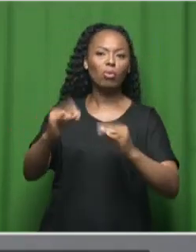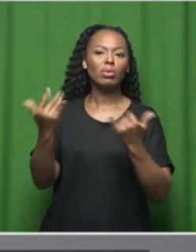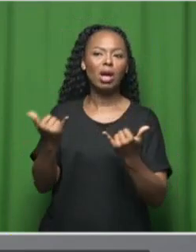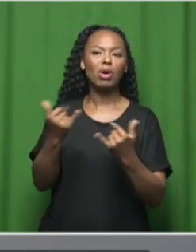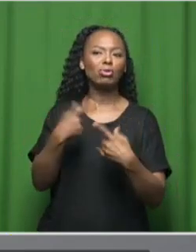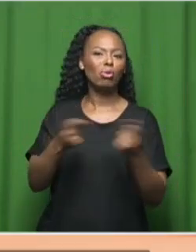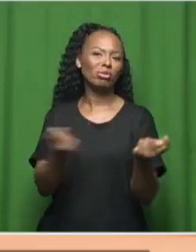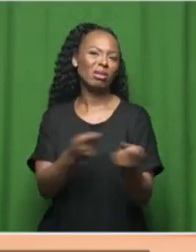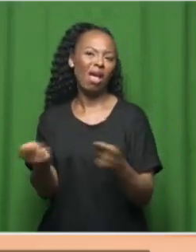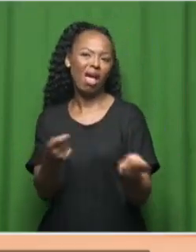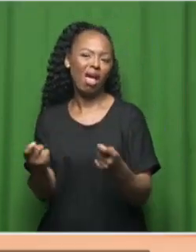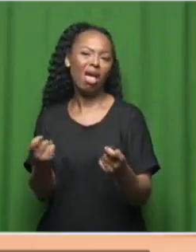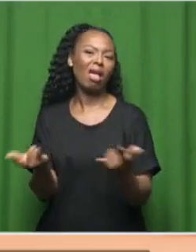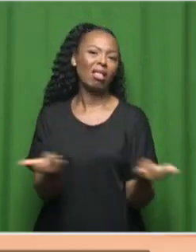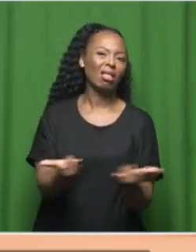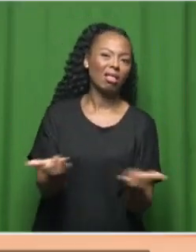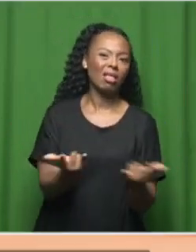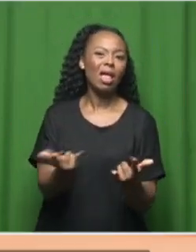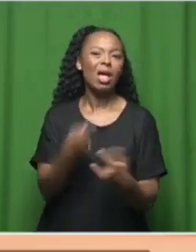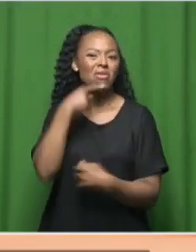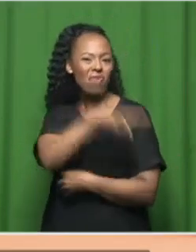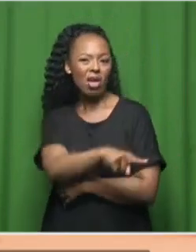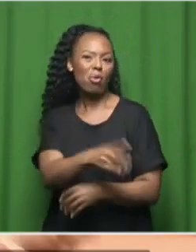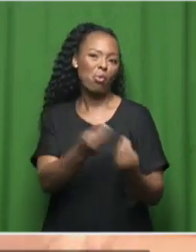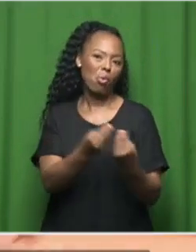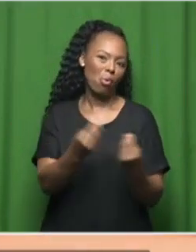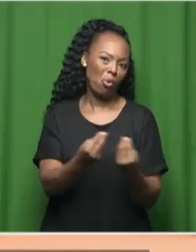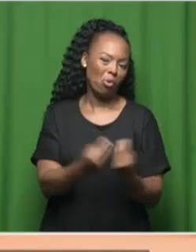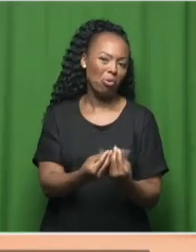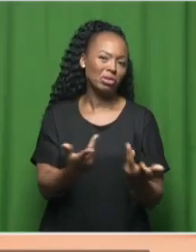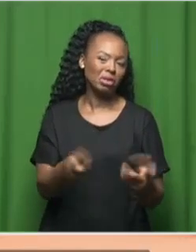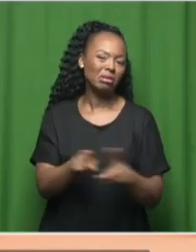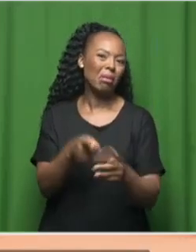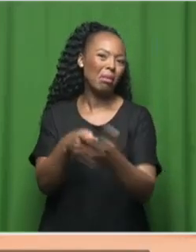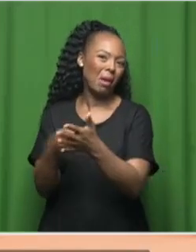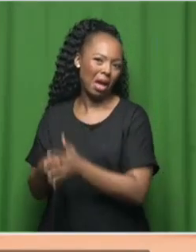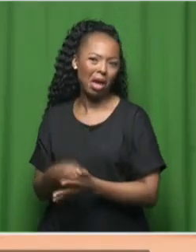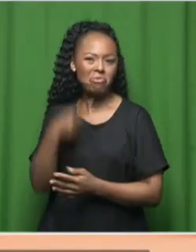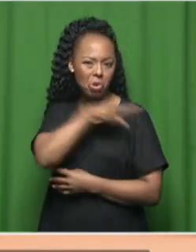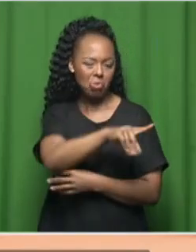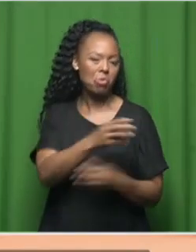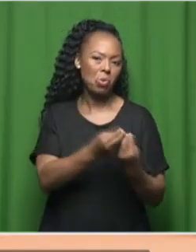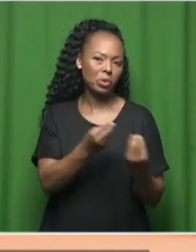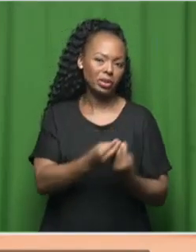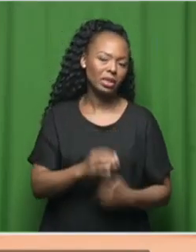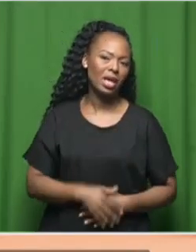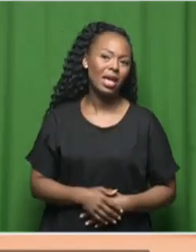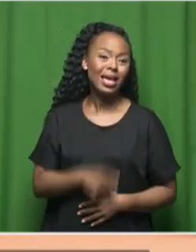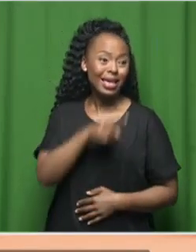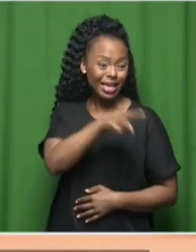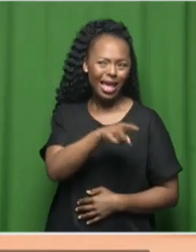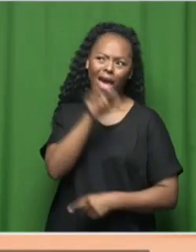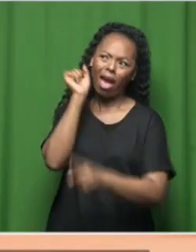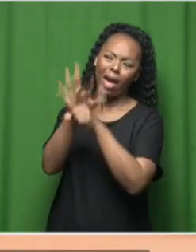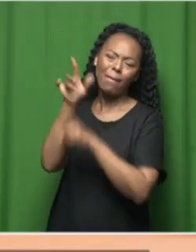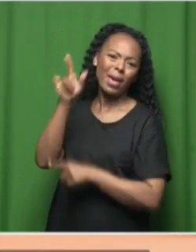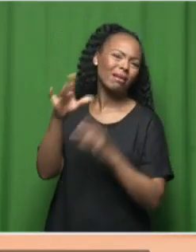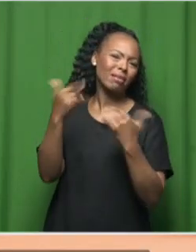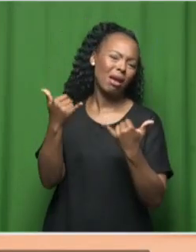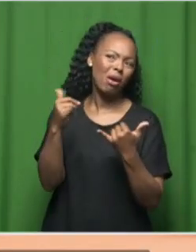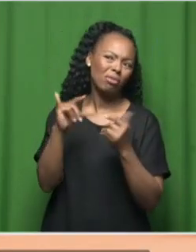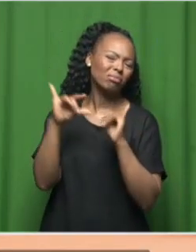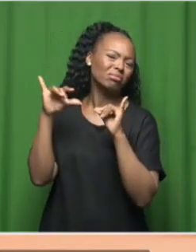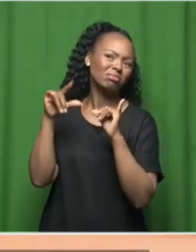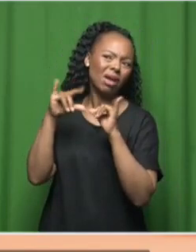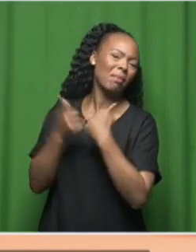brands. Okay. Now, in as much as, it affects your revenue, but how does counterfeiting affect your brand identity and perception? Because if I buy